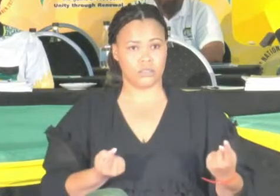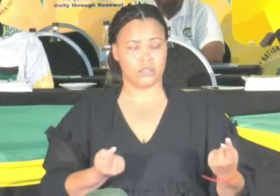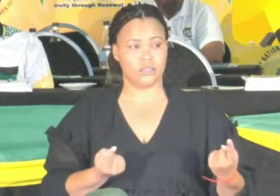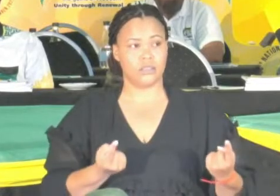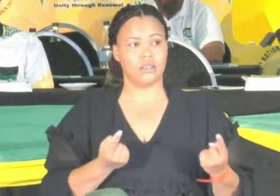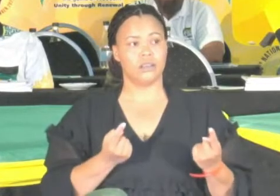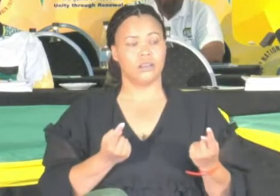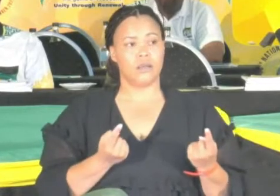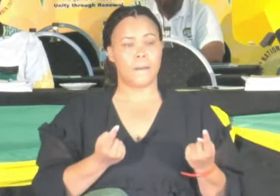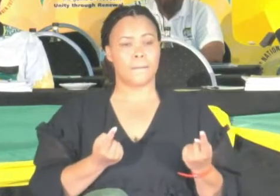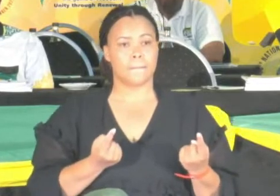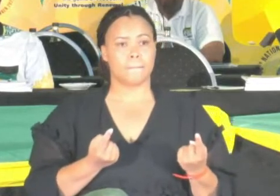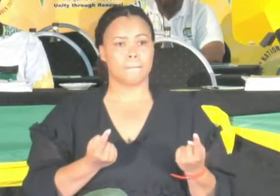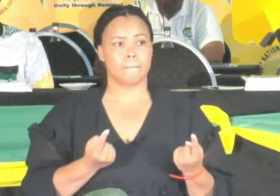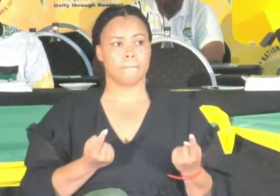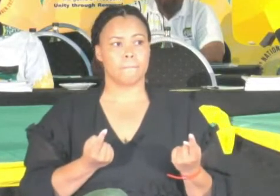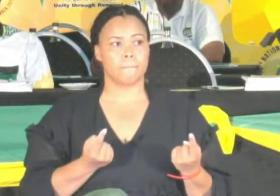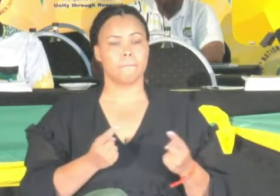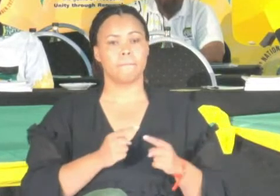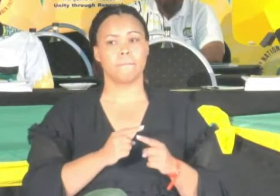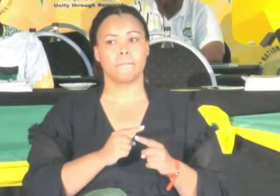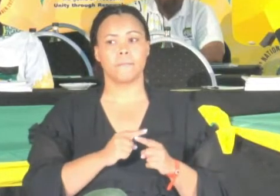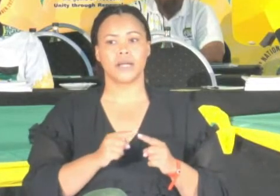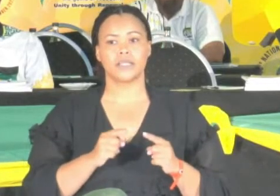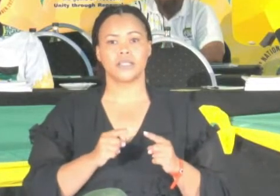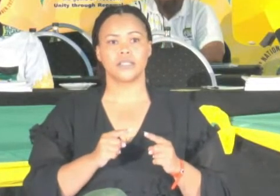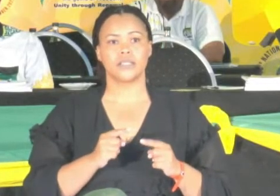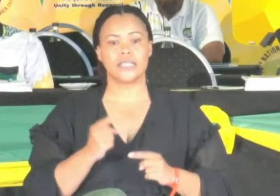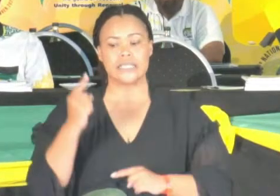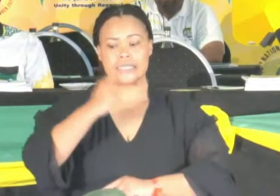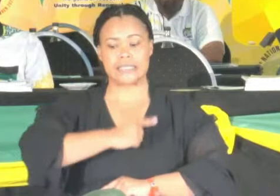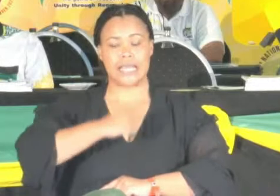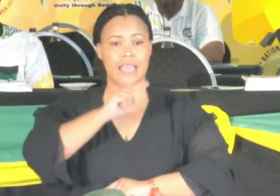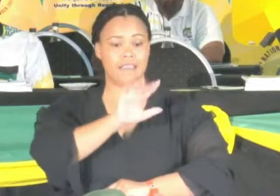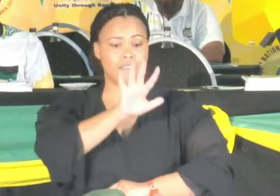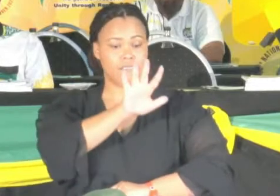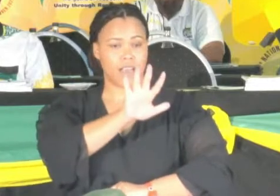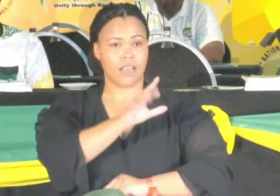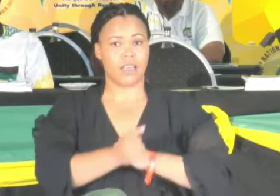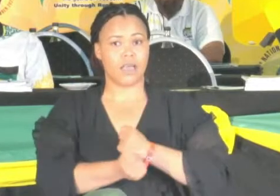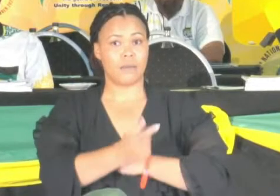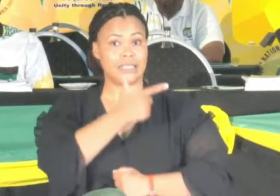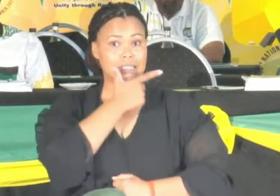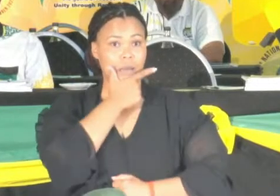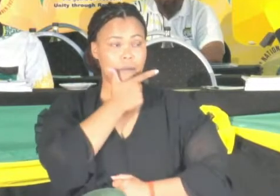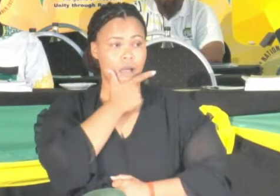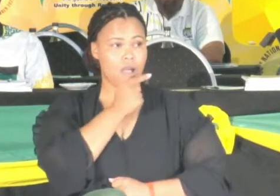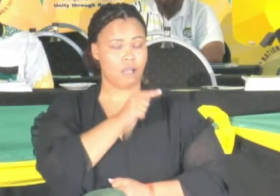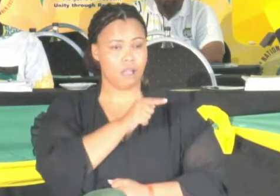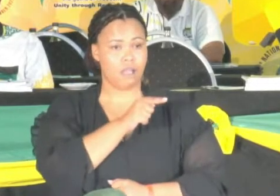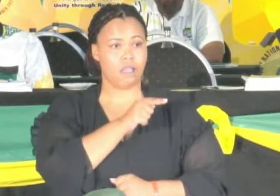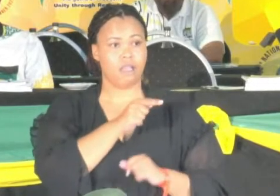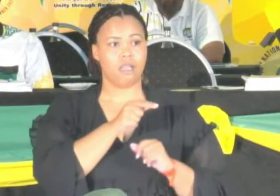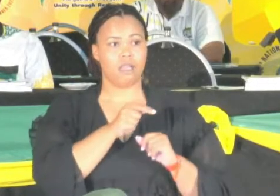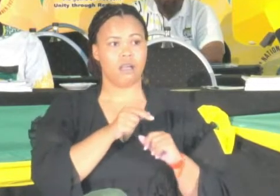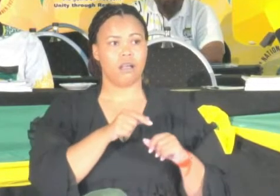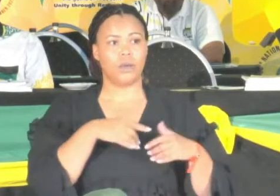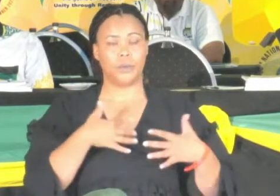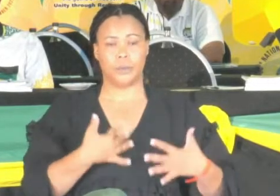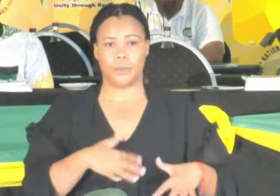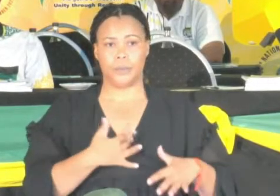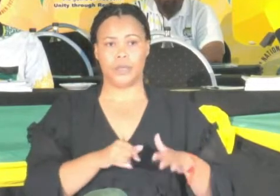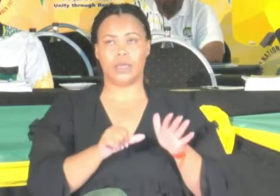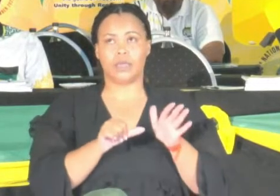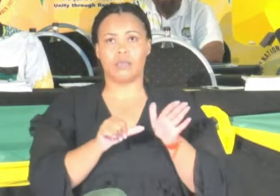count those 5 days in December as among the most important in